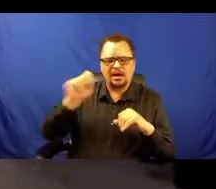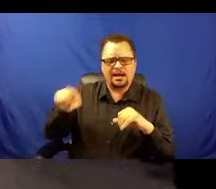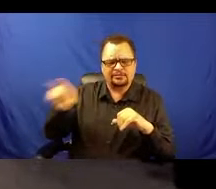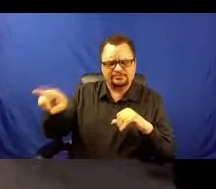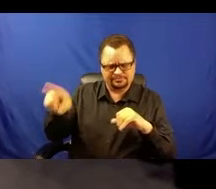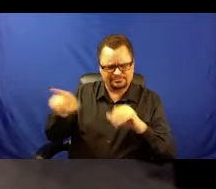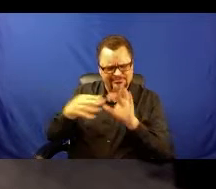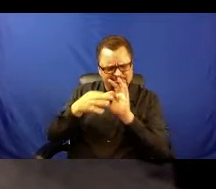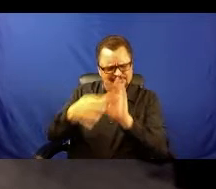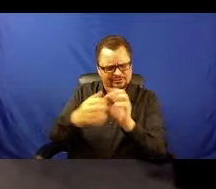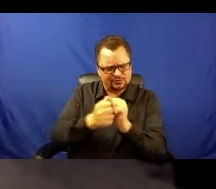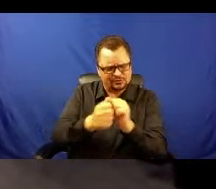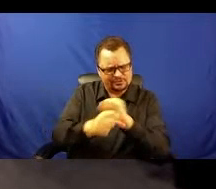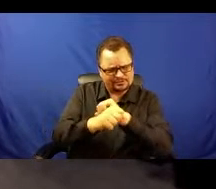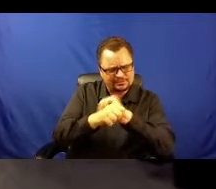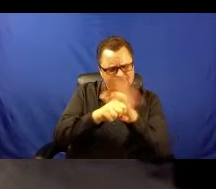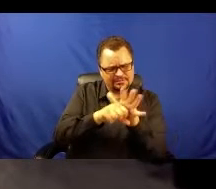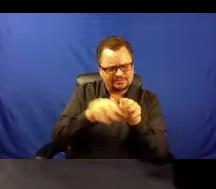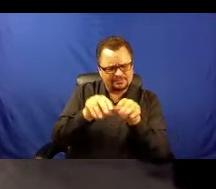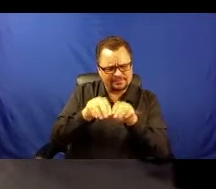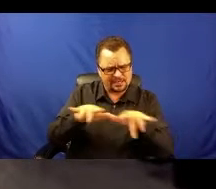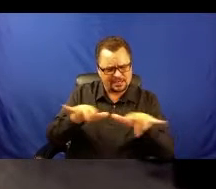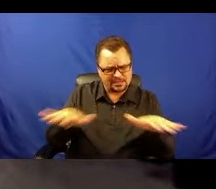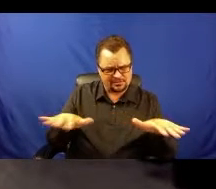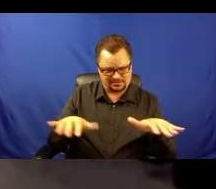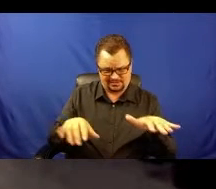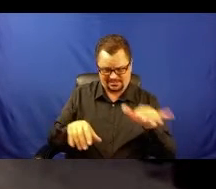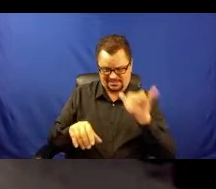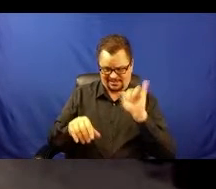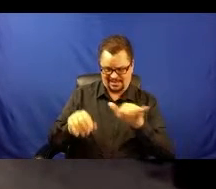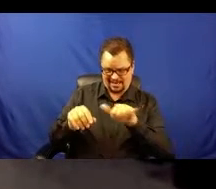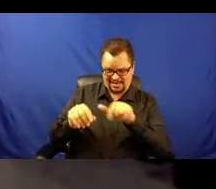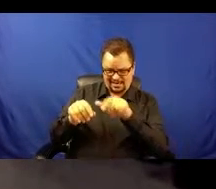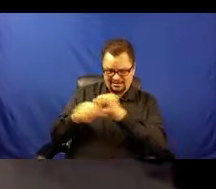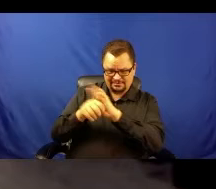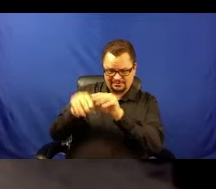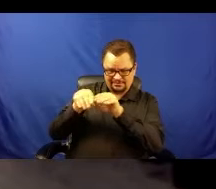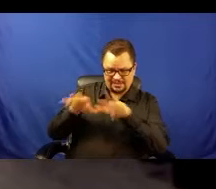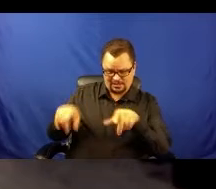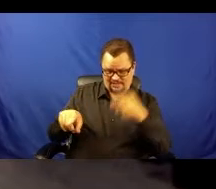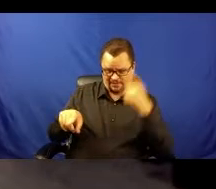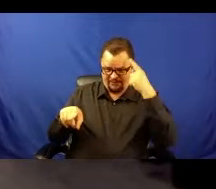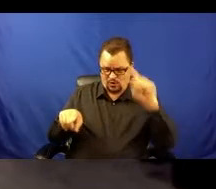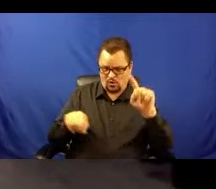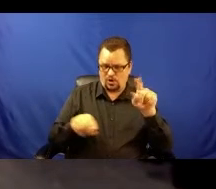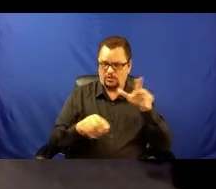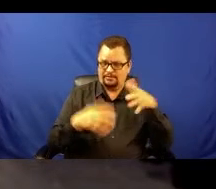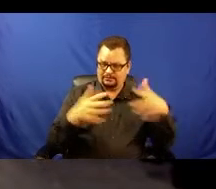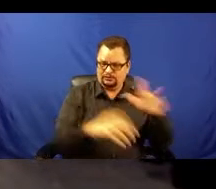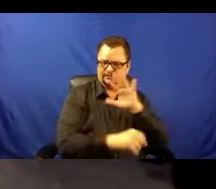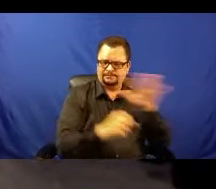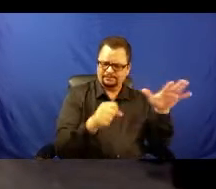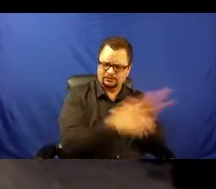fully vaccinated people, or was it people that only received one vaccination?